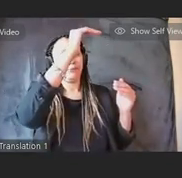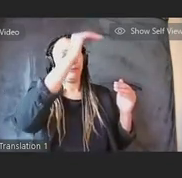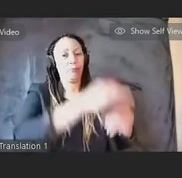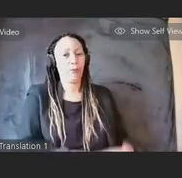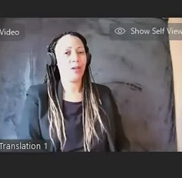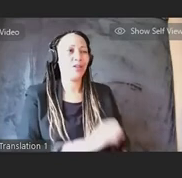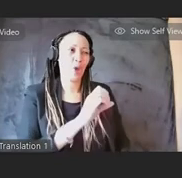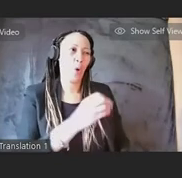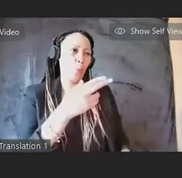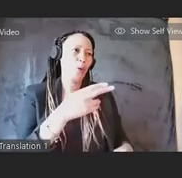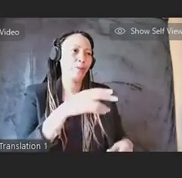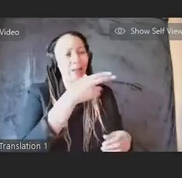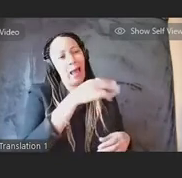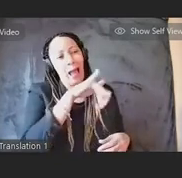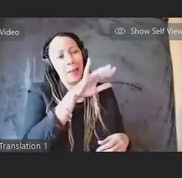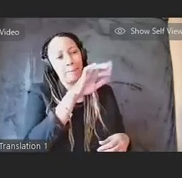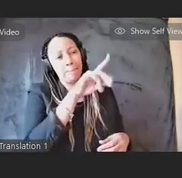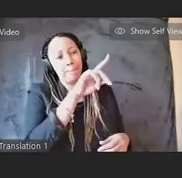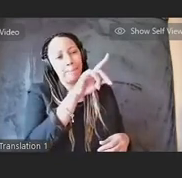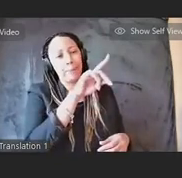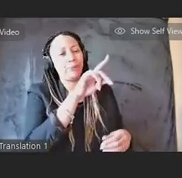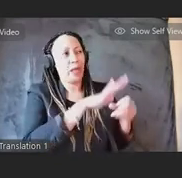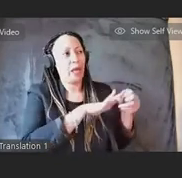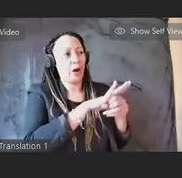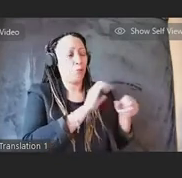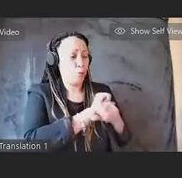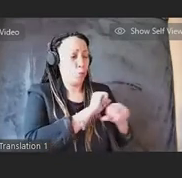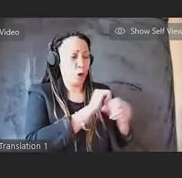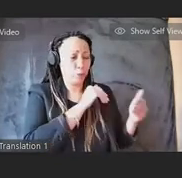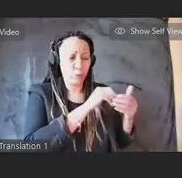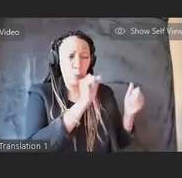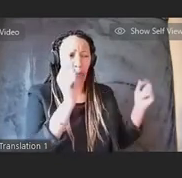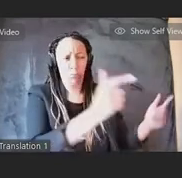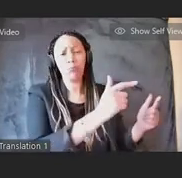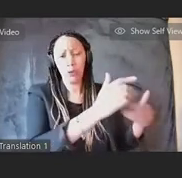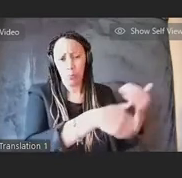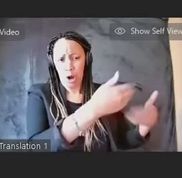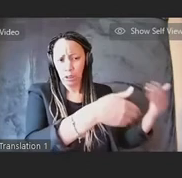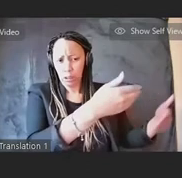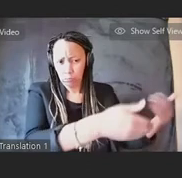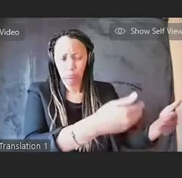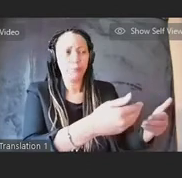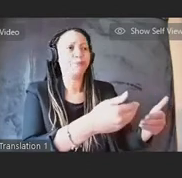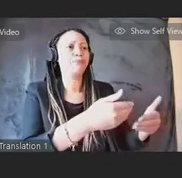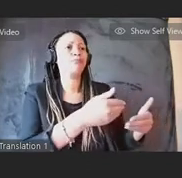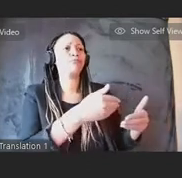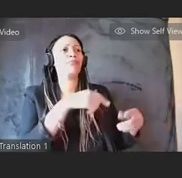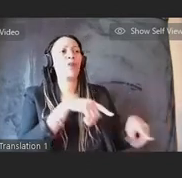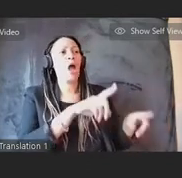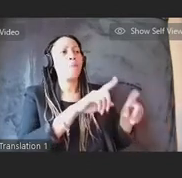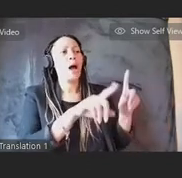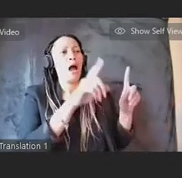ratio. So we're in this hybrid area. And we were working very closely with everybody on the process the whole way through. I think the community neighbors,